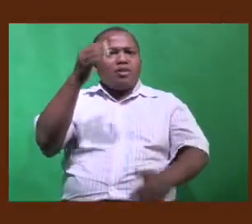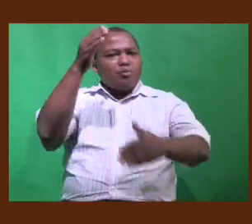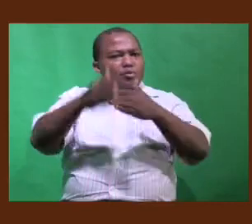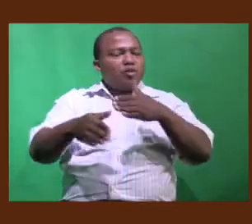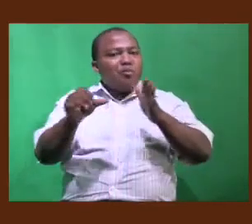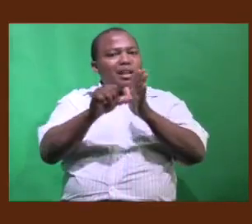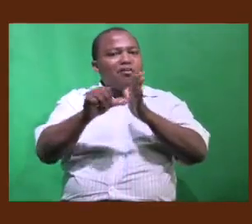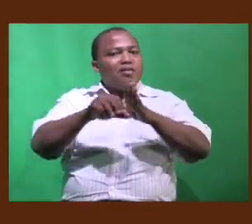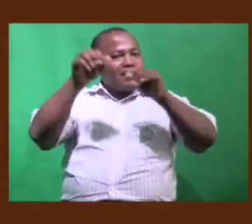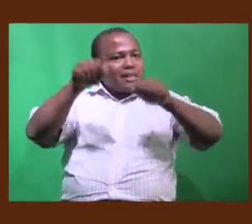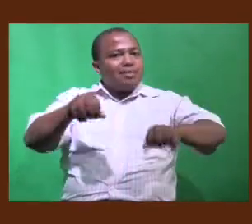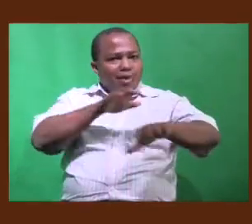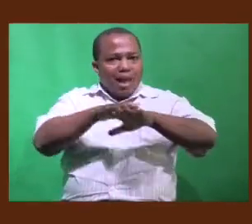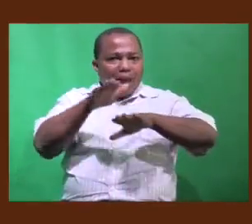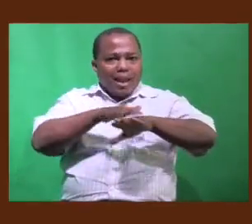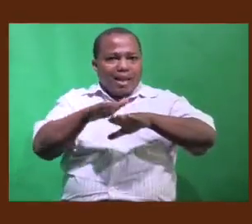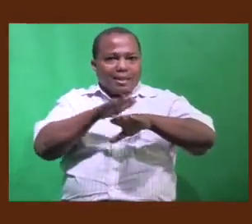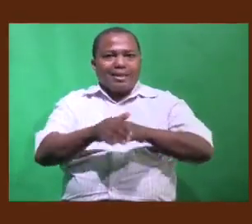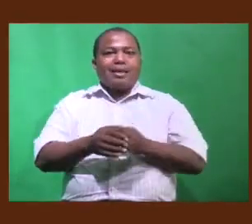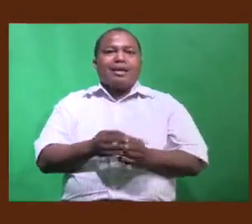reason for adjusting entry.